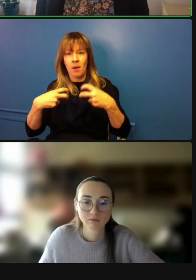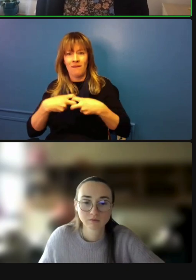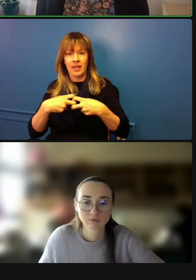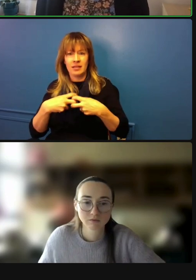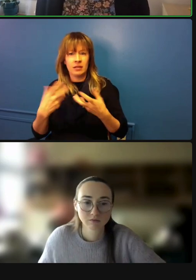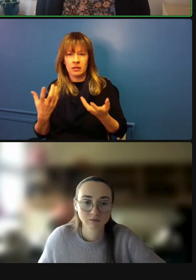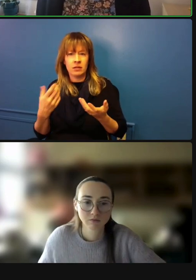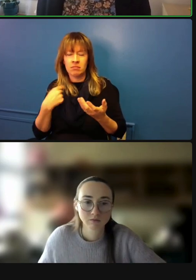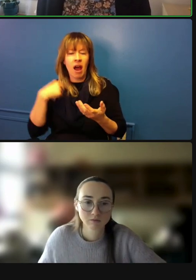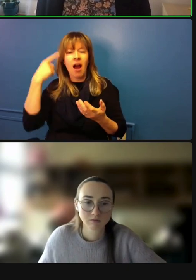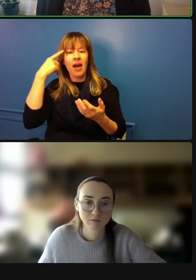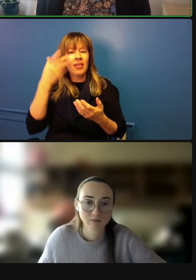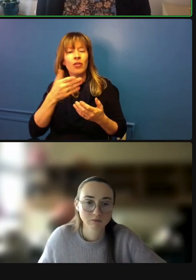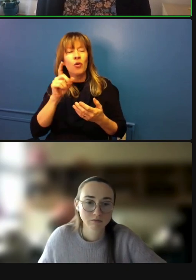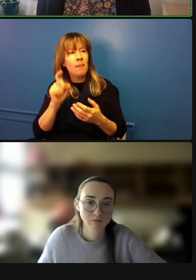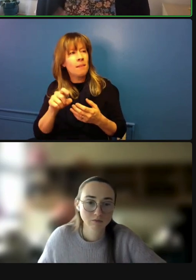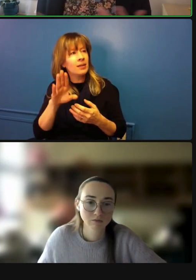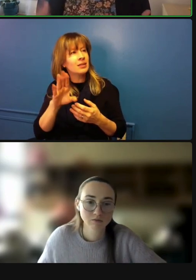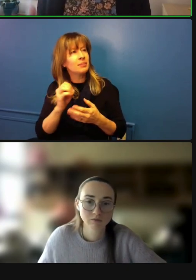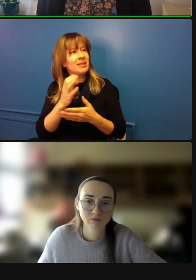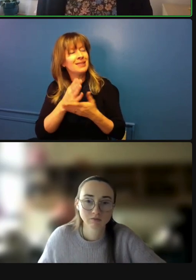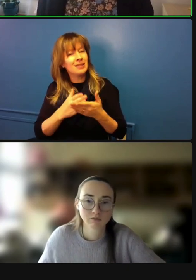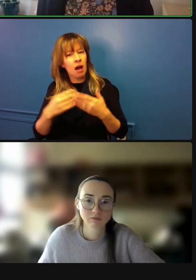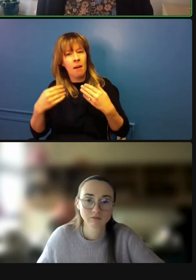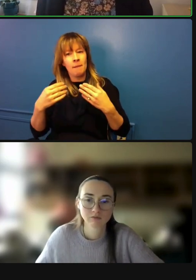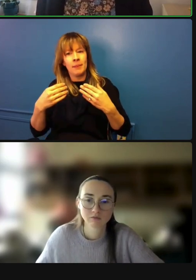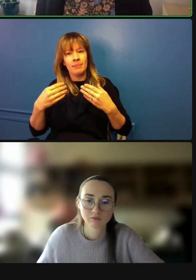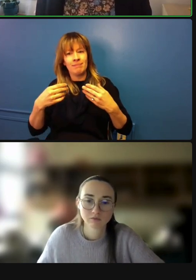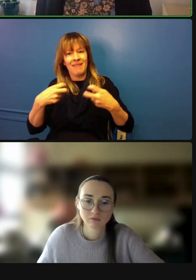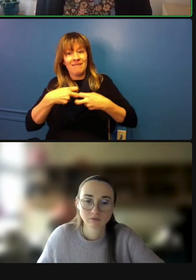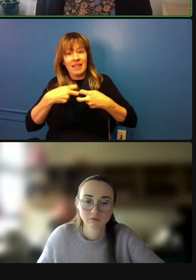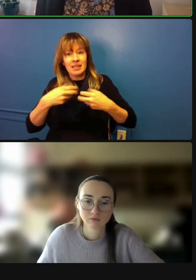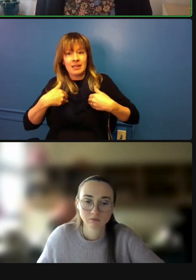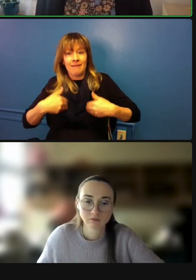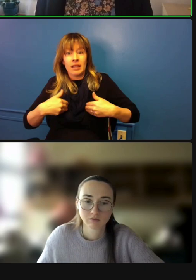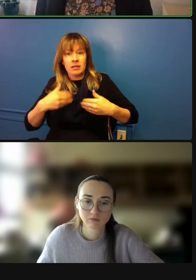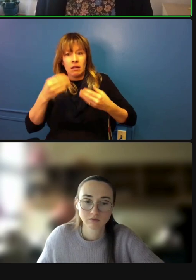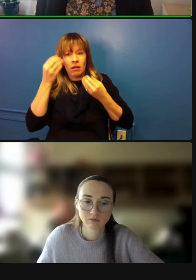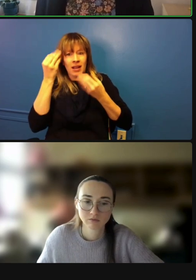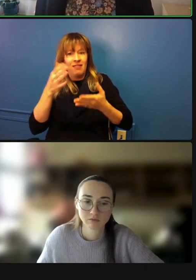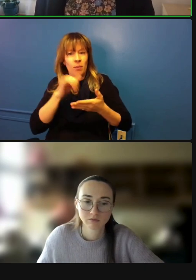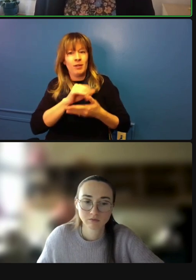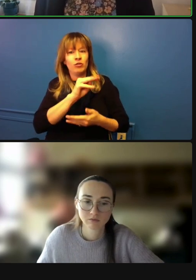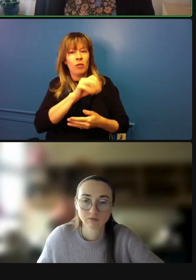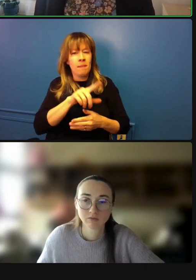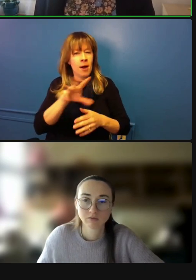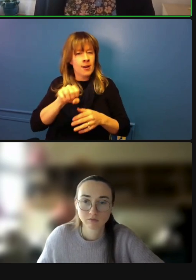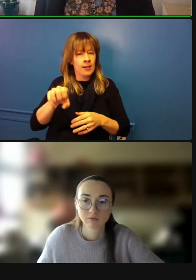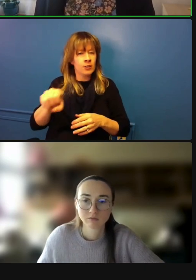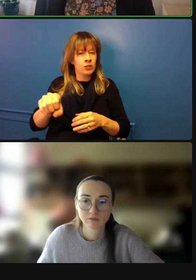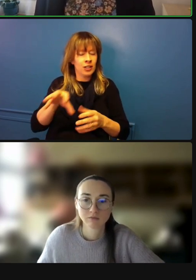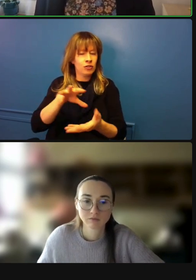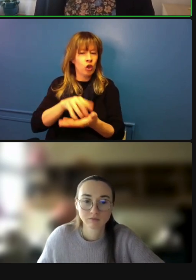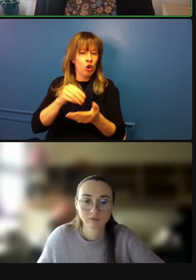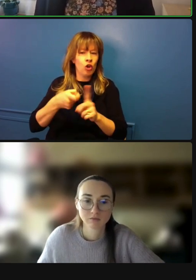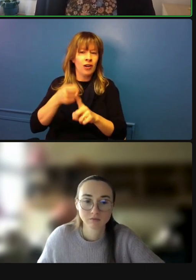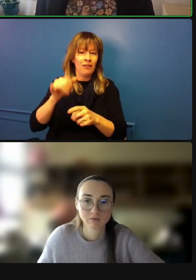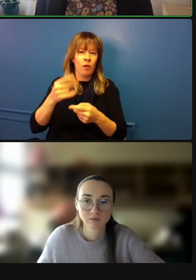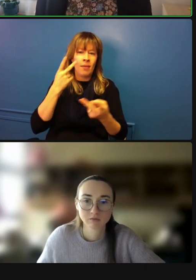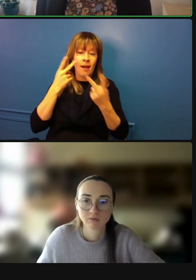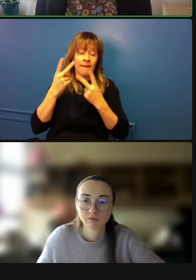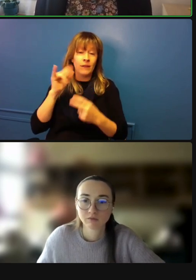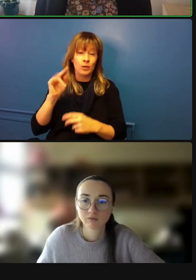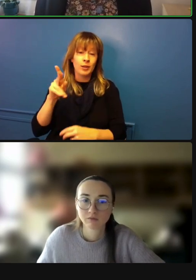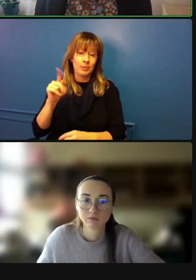be some physical information that the model is learning from the visual input. That's a good